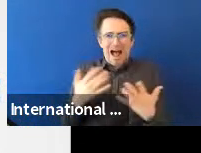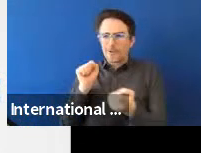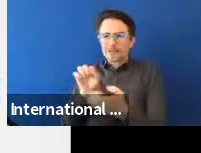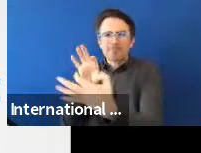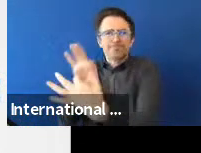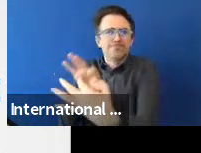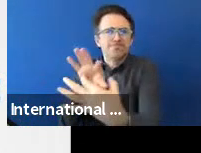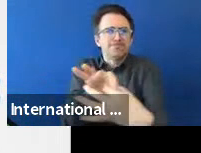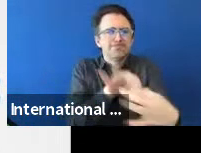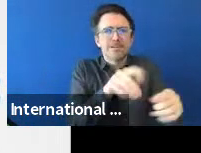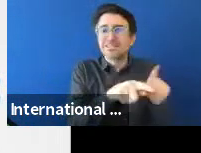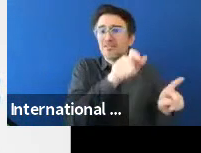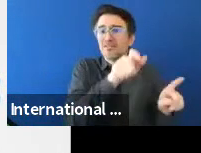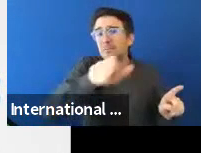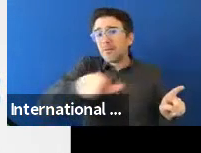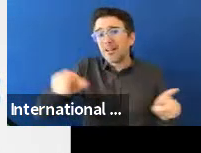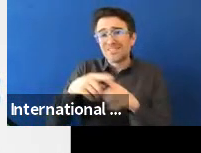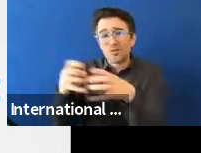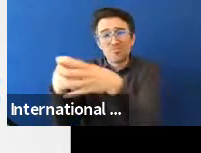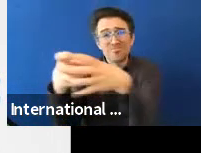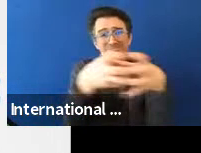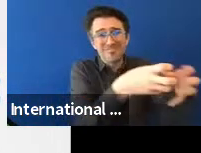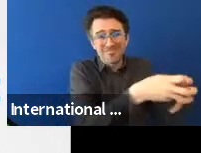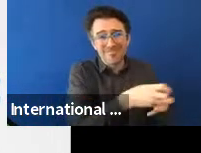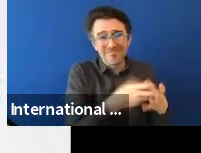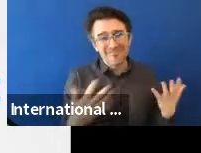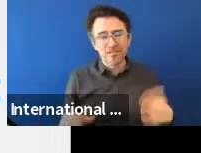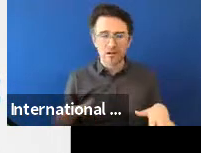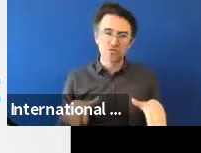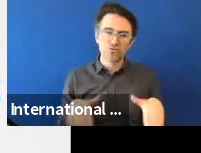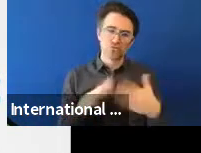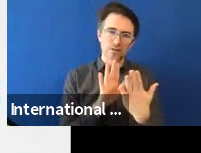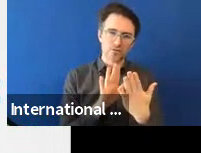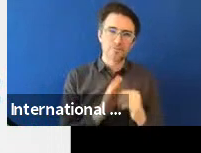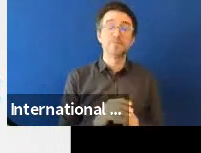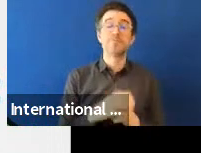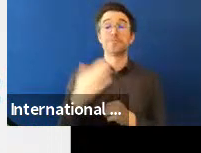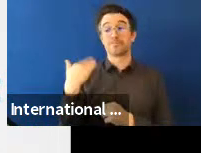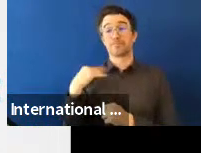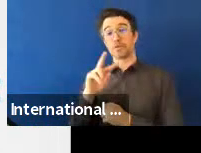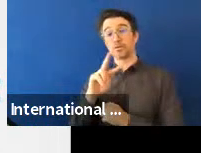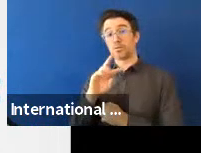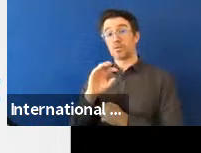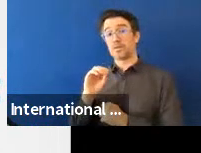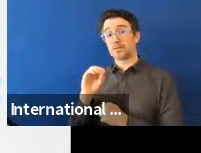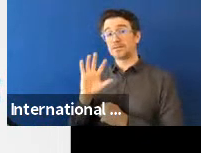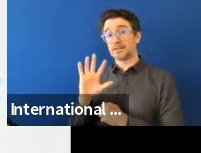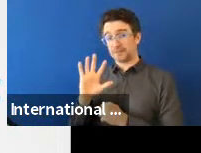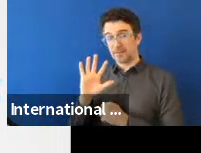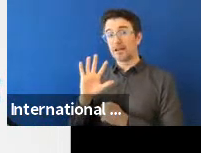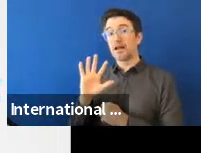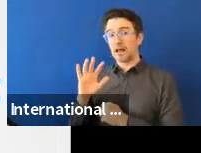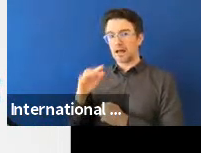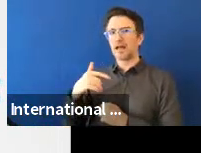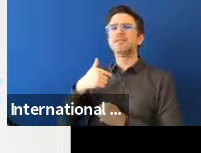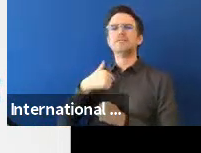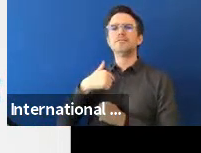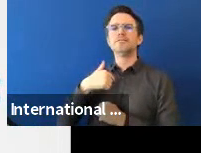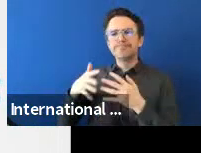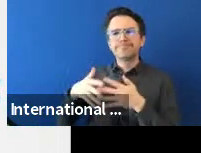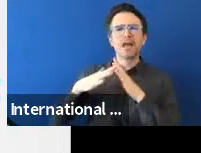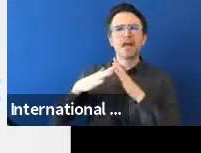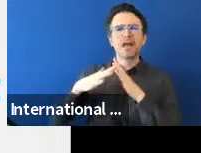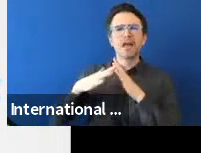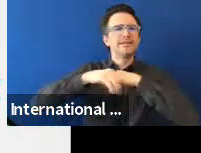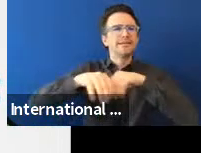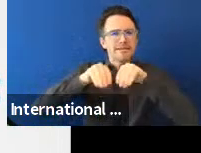launched since 2005 to curb the SRB. China also improve the quality of data, the